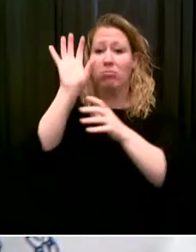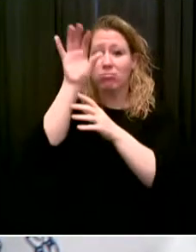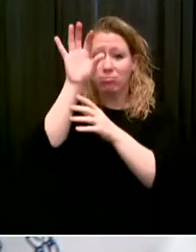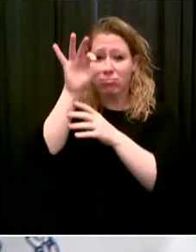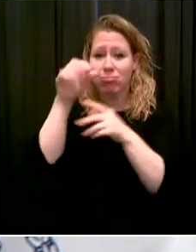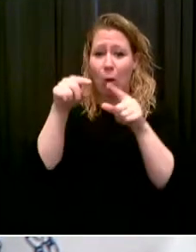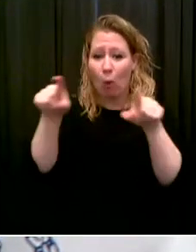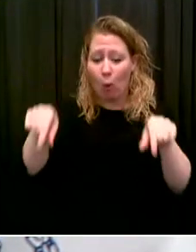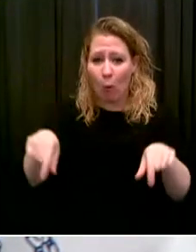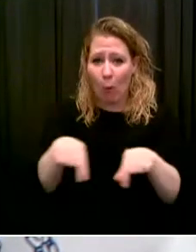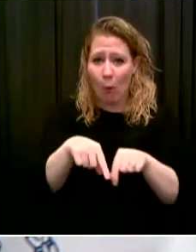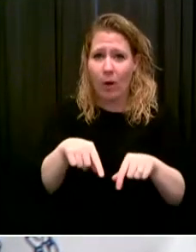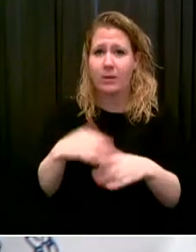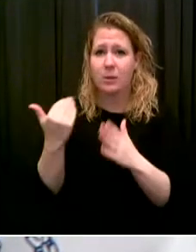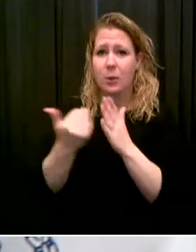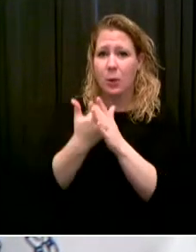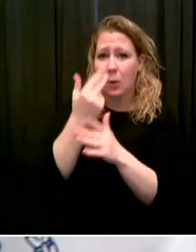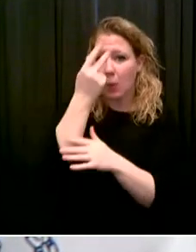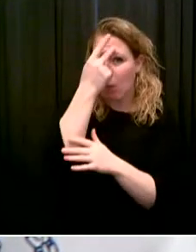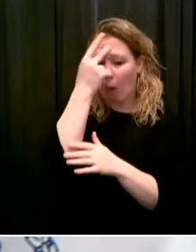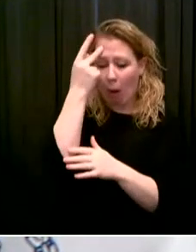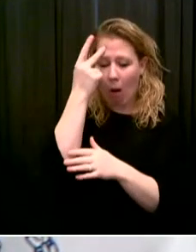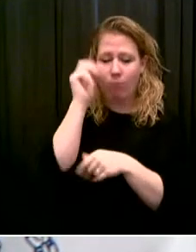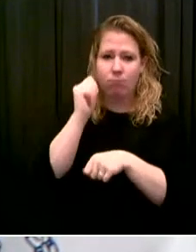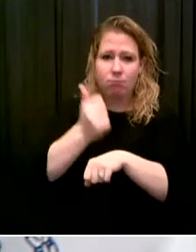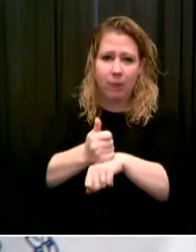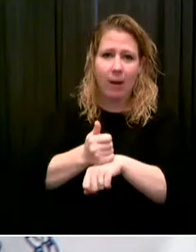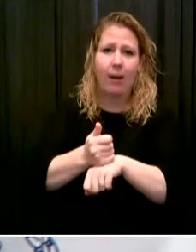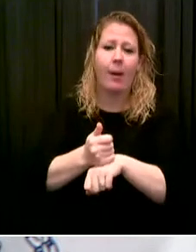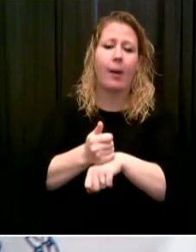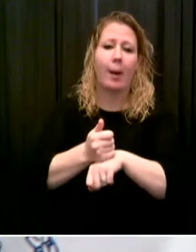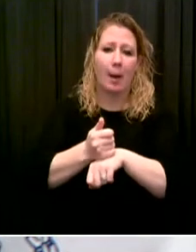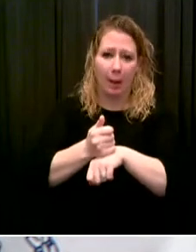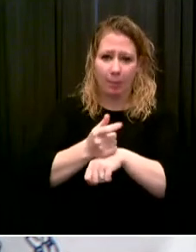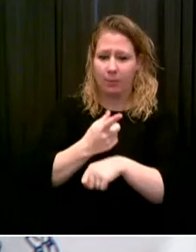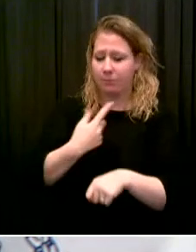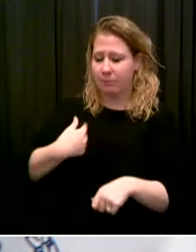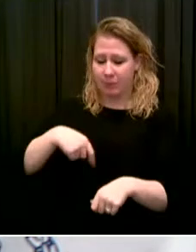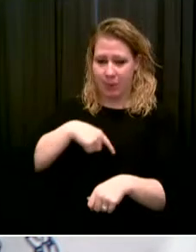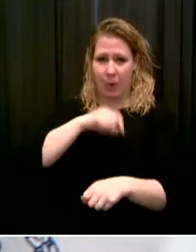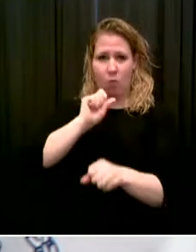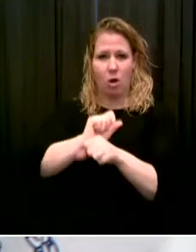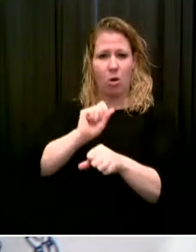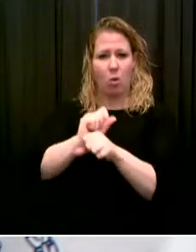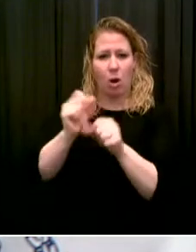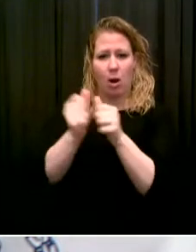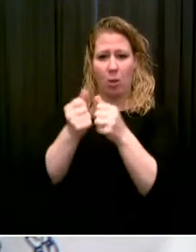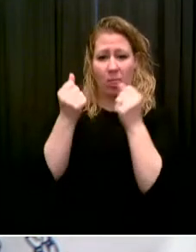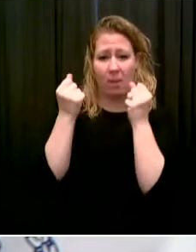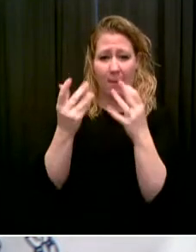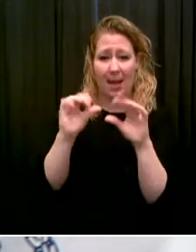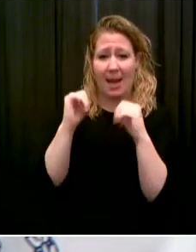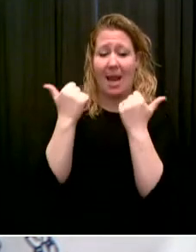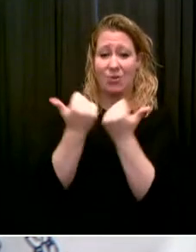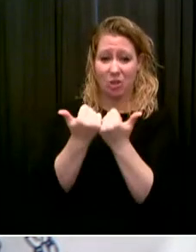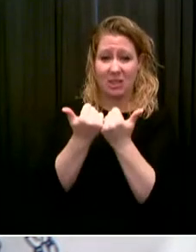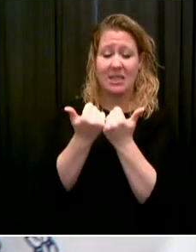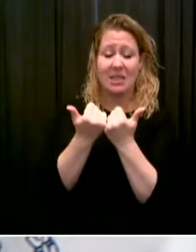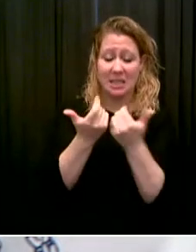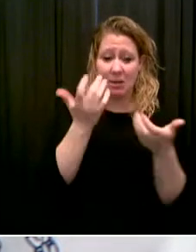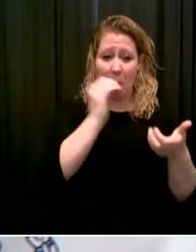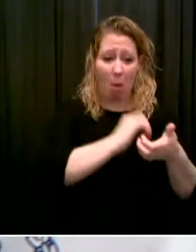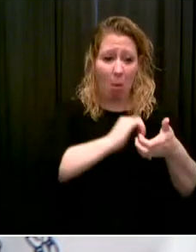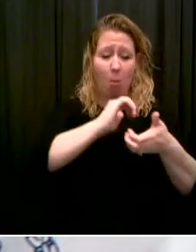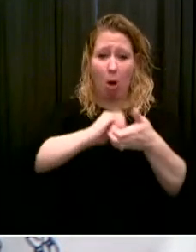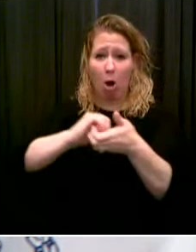great mind is envisioning. We're working with a number of agencies. That's where we're redirecting some of the asset forfeiture